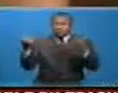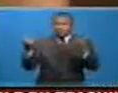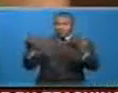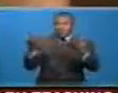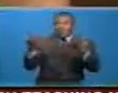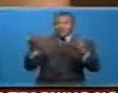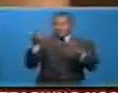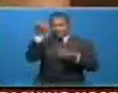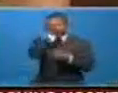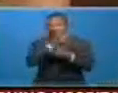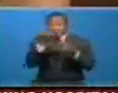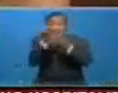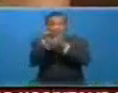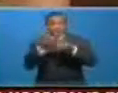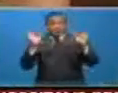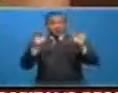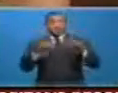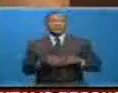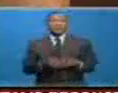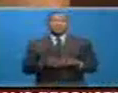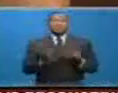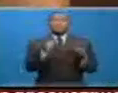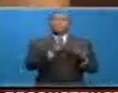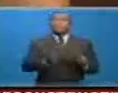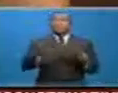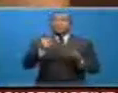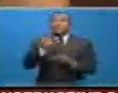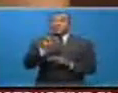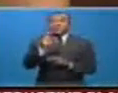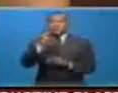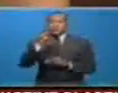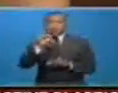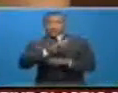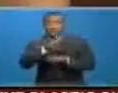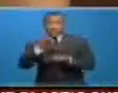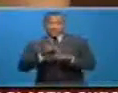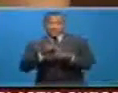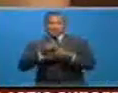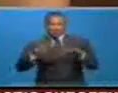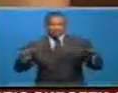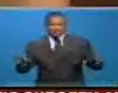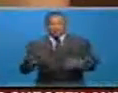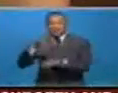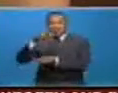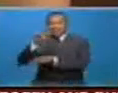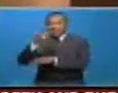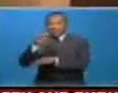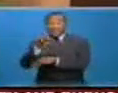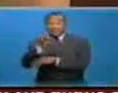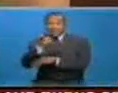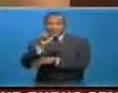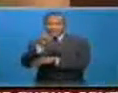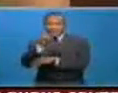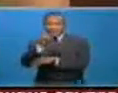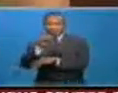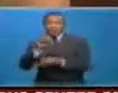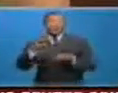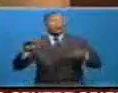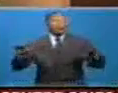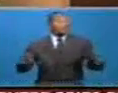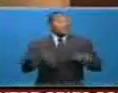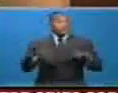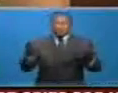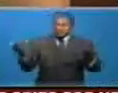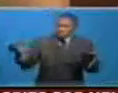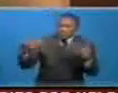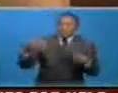for Africa's emancipation. The presenters of the award, the Benin National Movement of Pan-Africanism Action, also called on all West